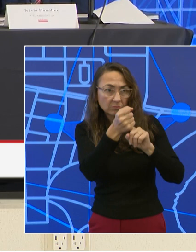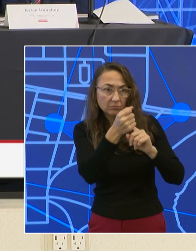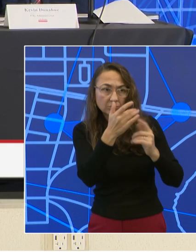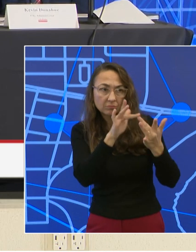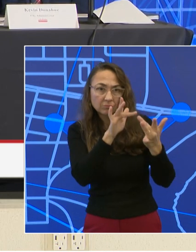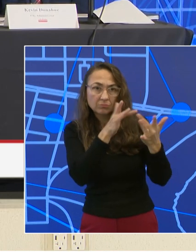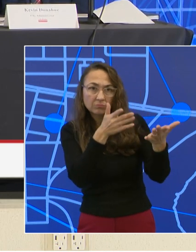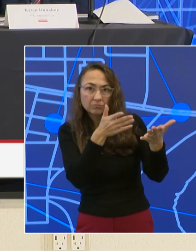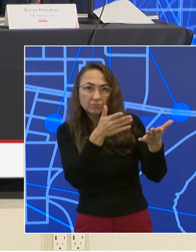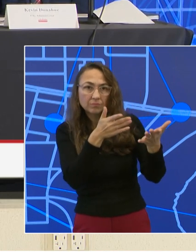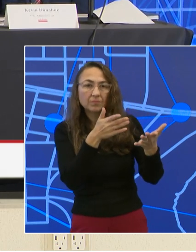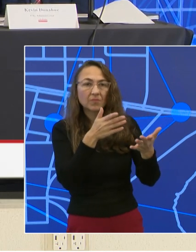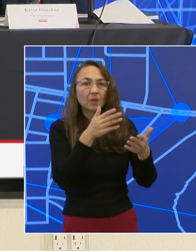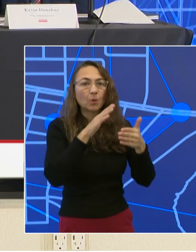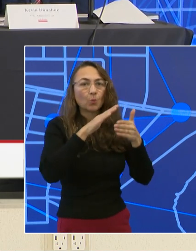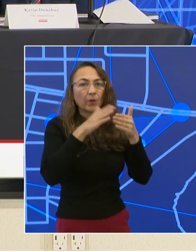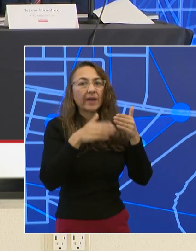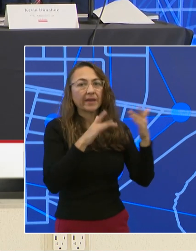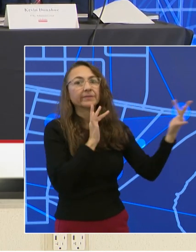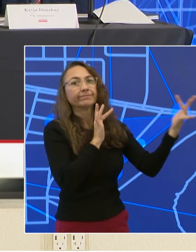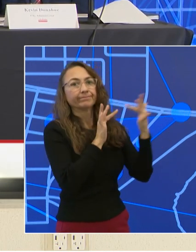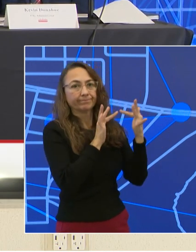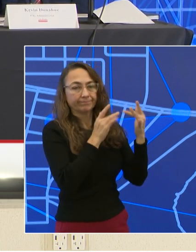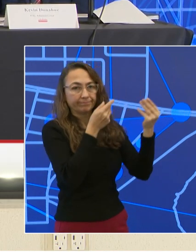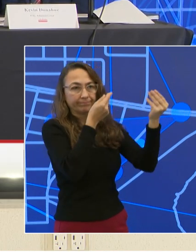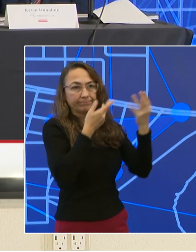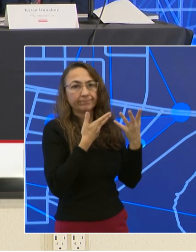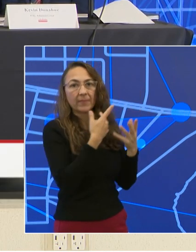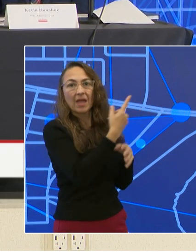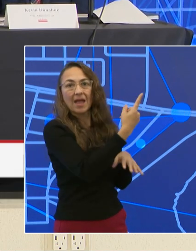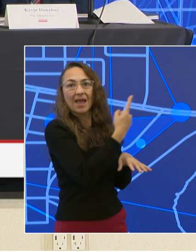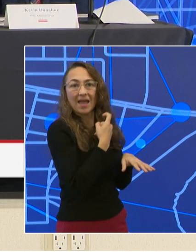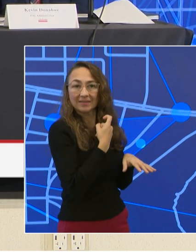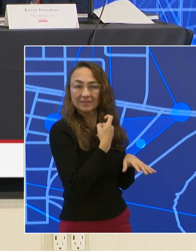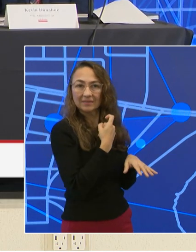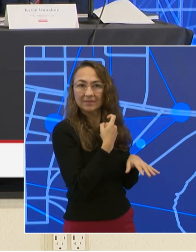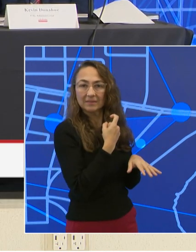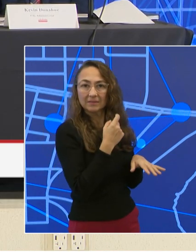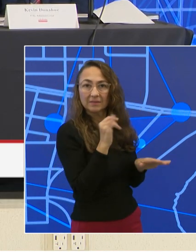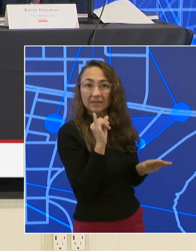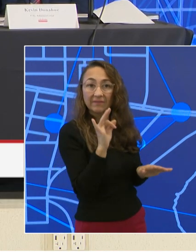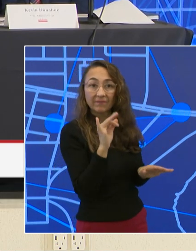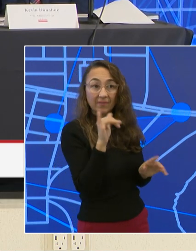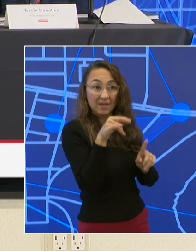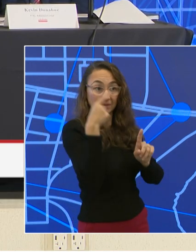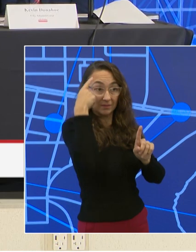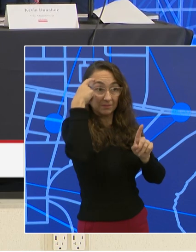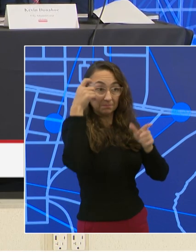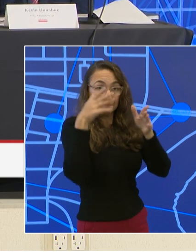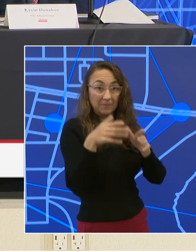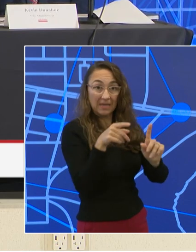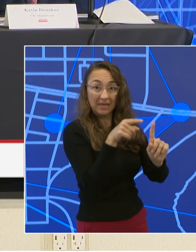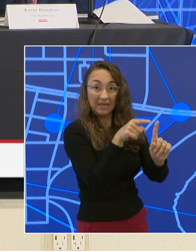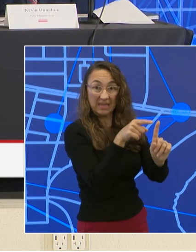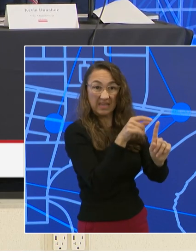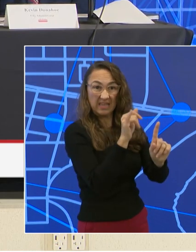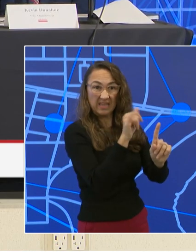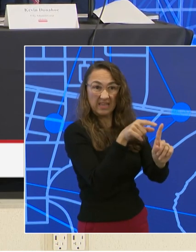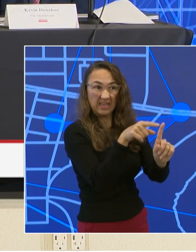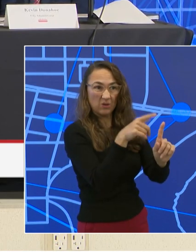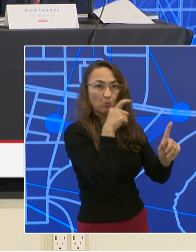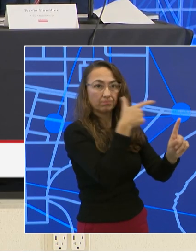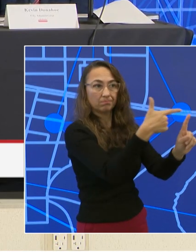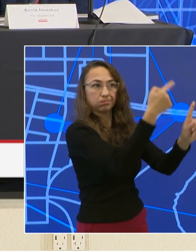specifically with respect to whether or not the subject or the person of interest had